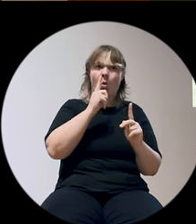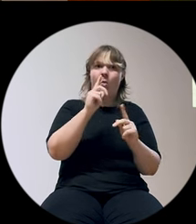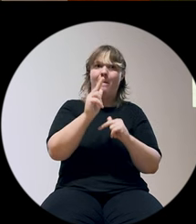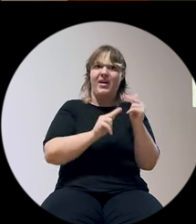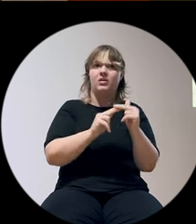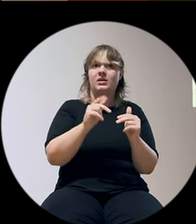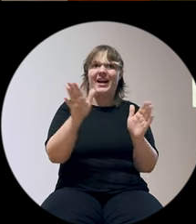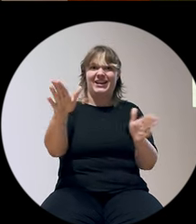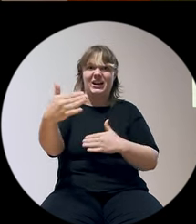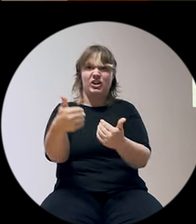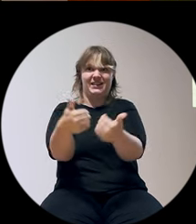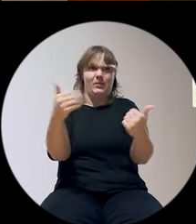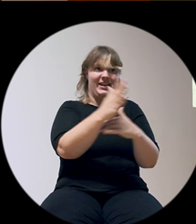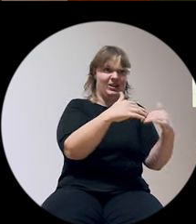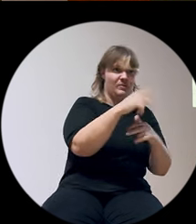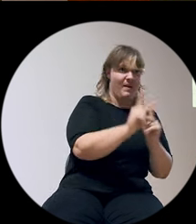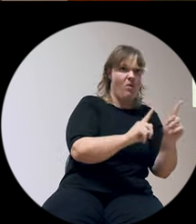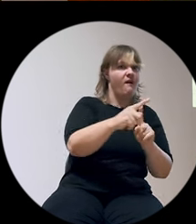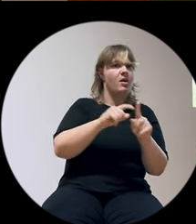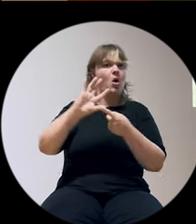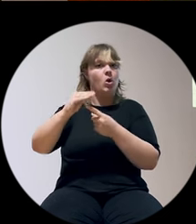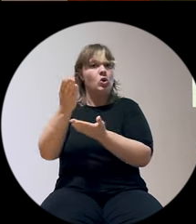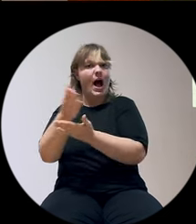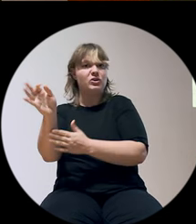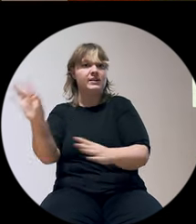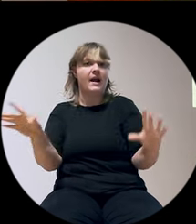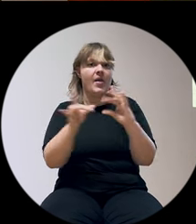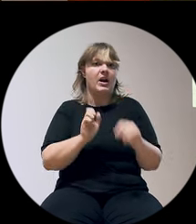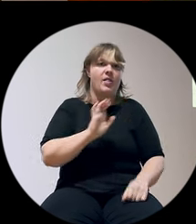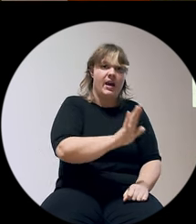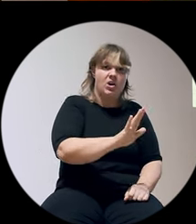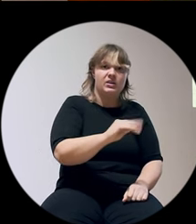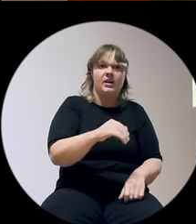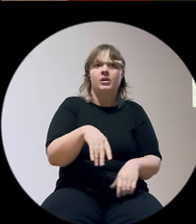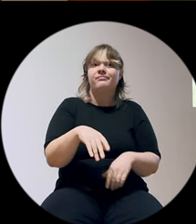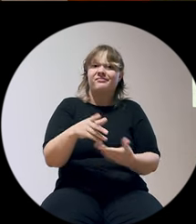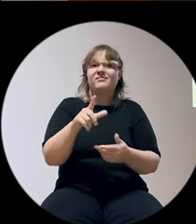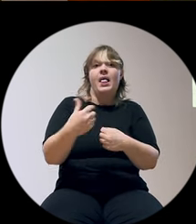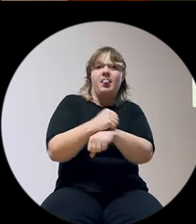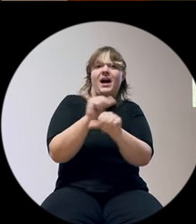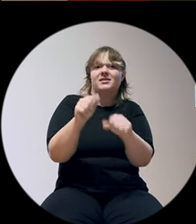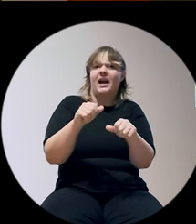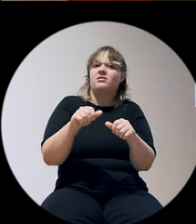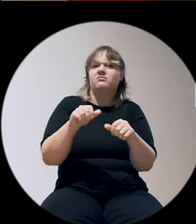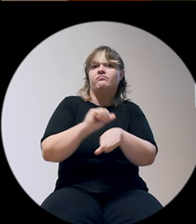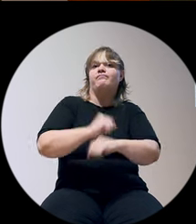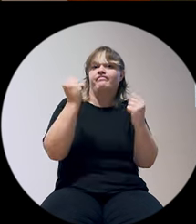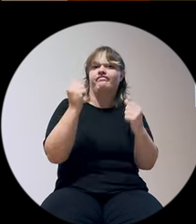separating Indigenous people from the cultural objects they belong with. Instructive that locks can be picked.